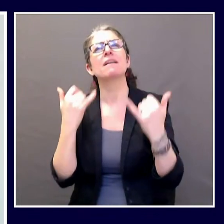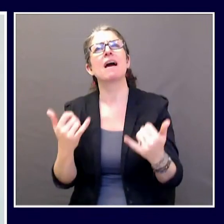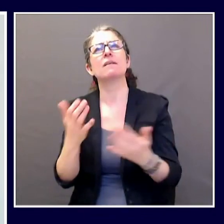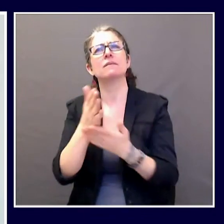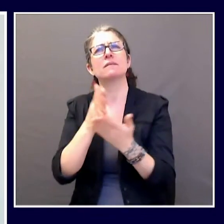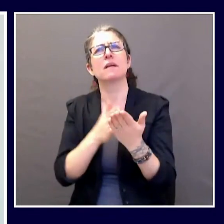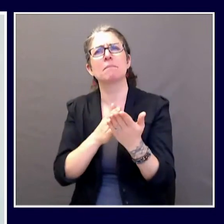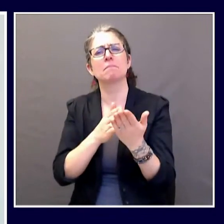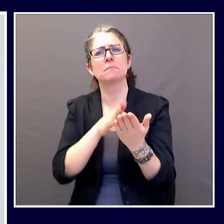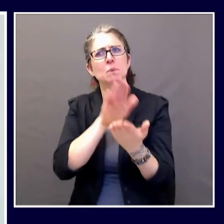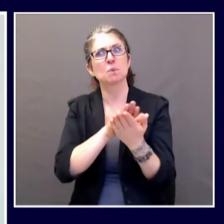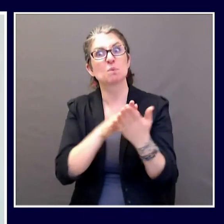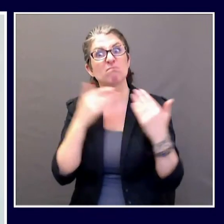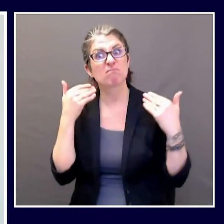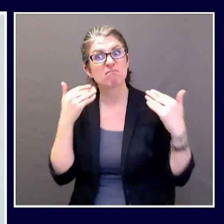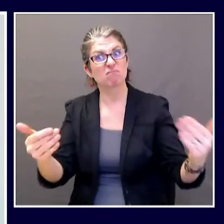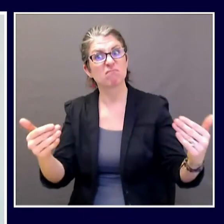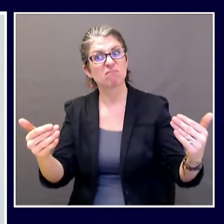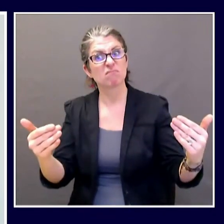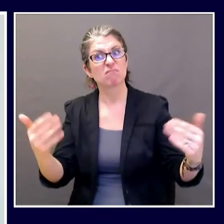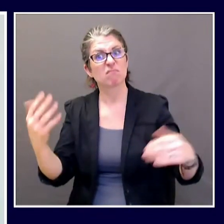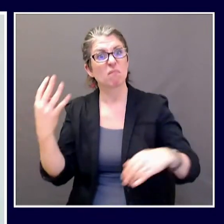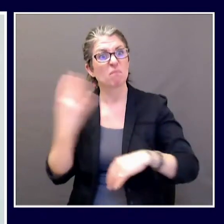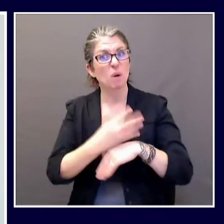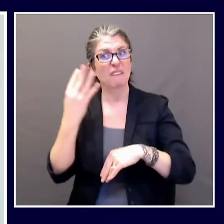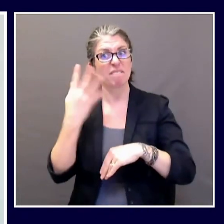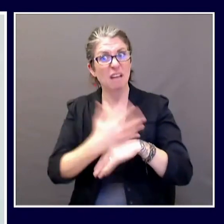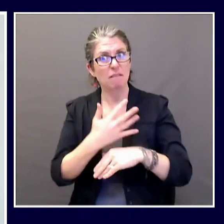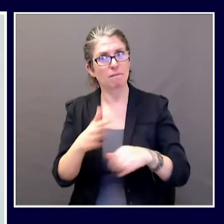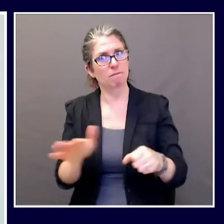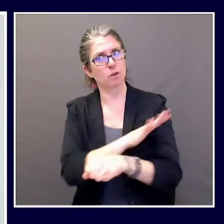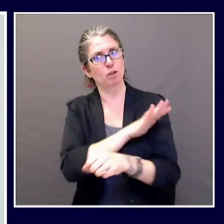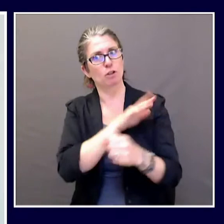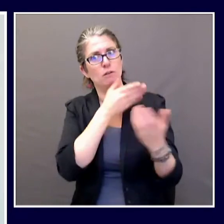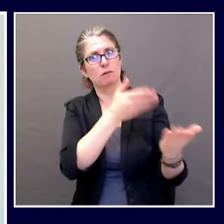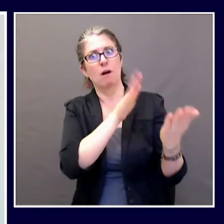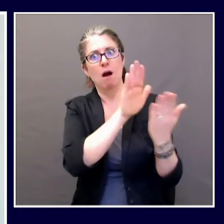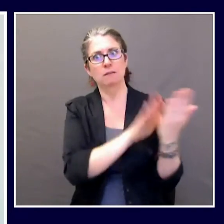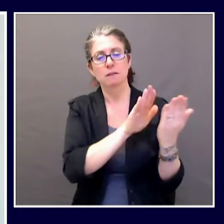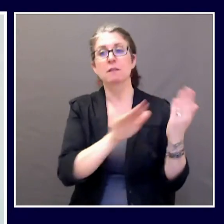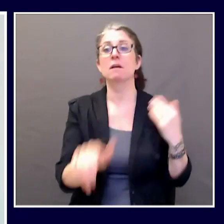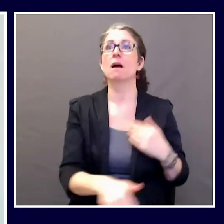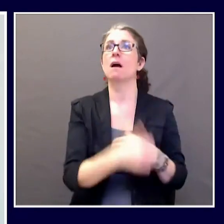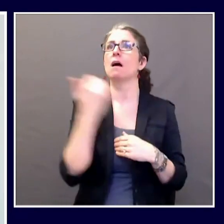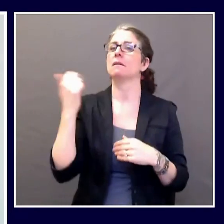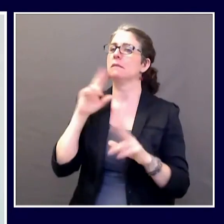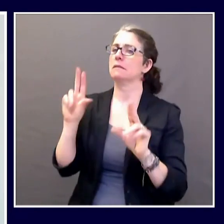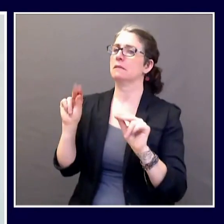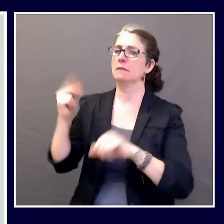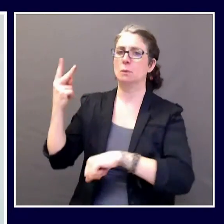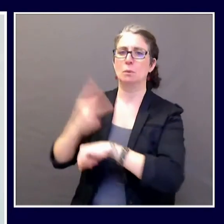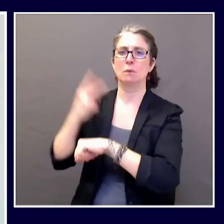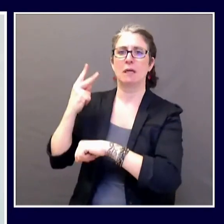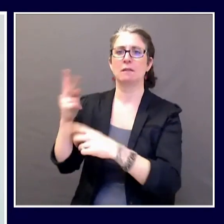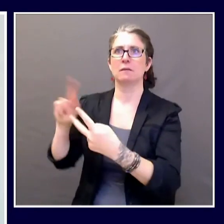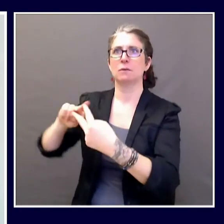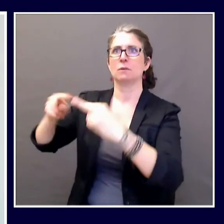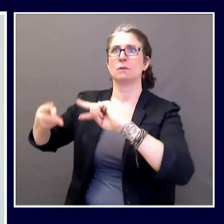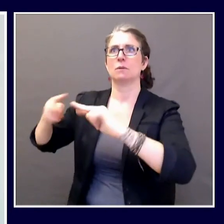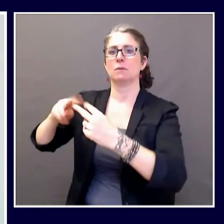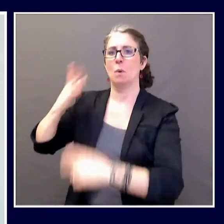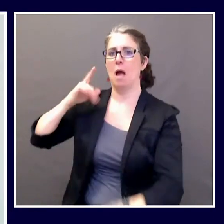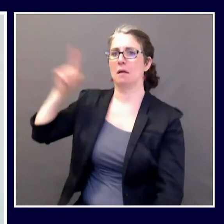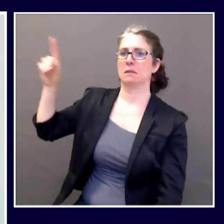schools stuck at 2, saying they have to follow the DOE recommendations, there's really a lot of questions about equity.